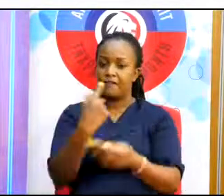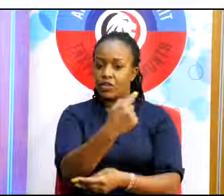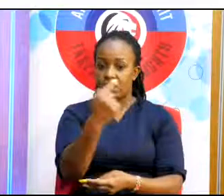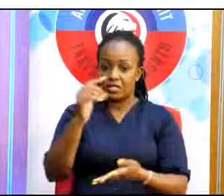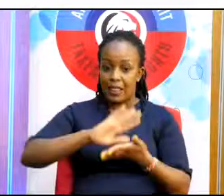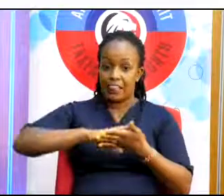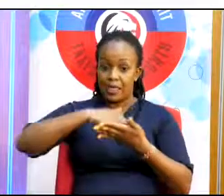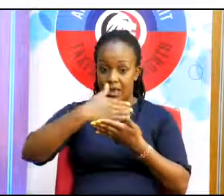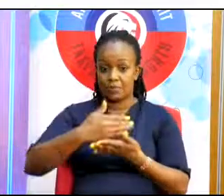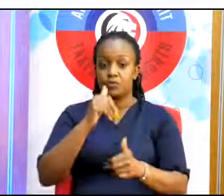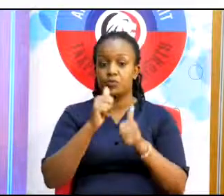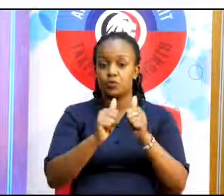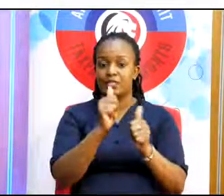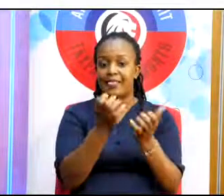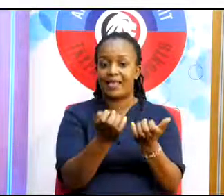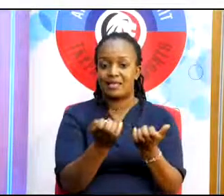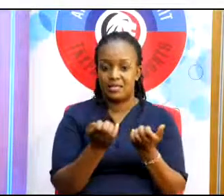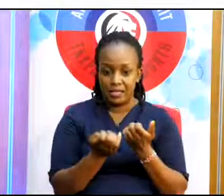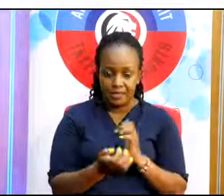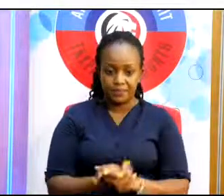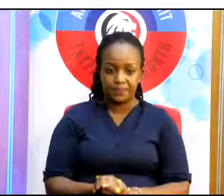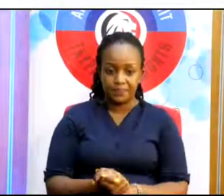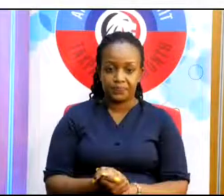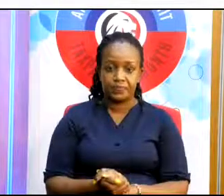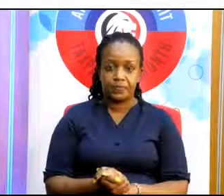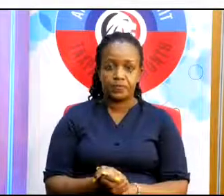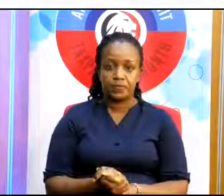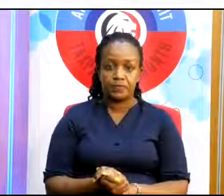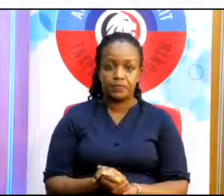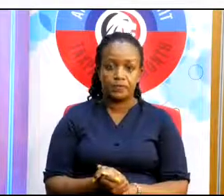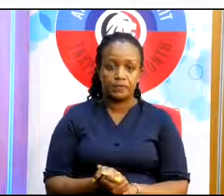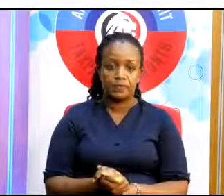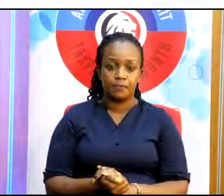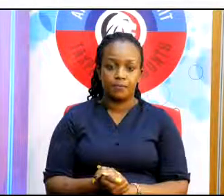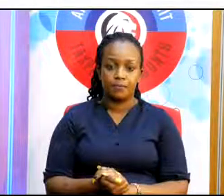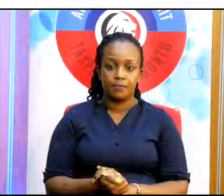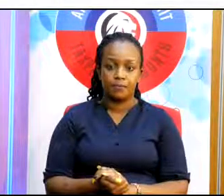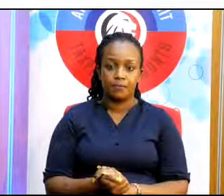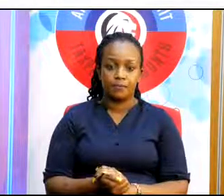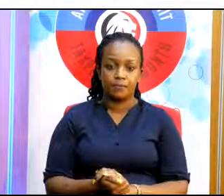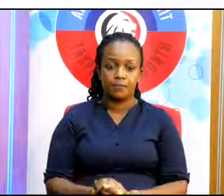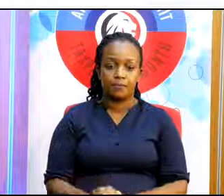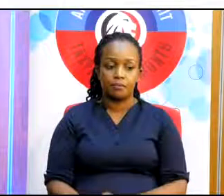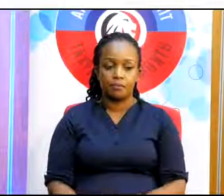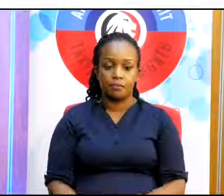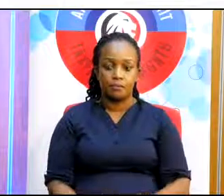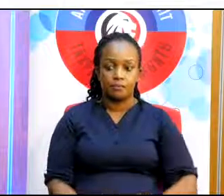needed. We acquired what you call the